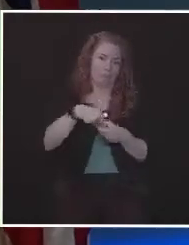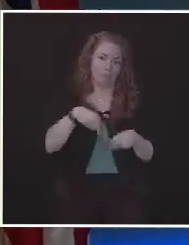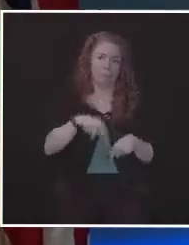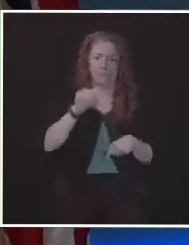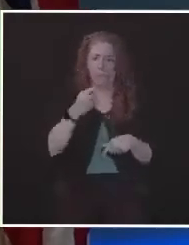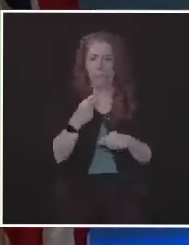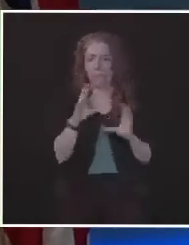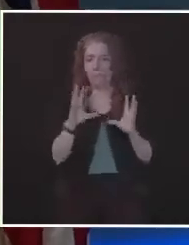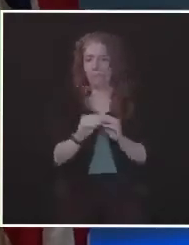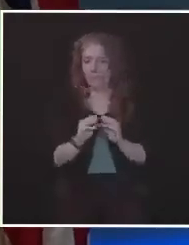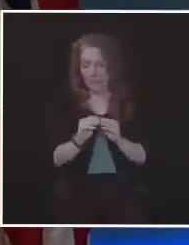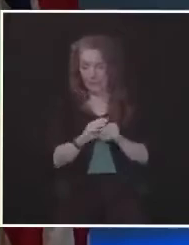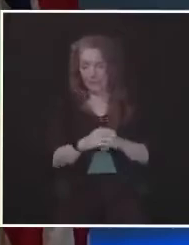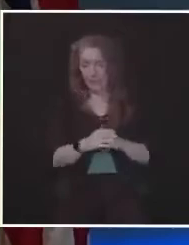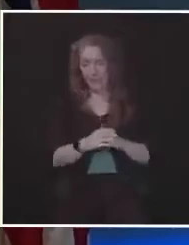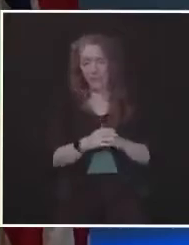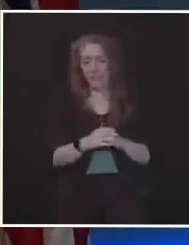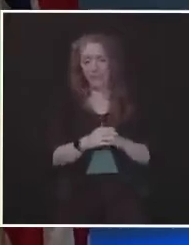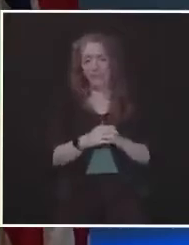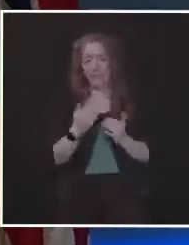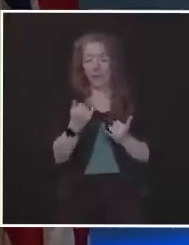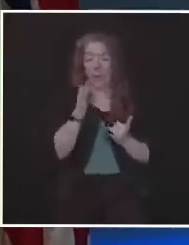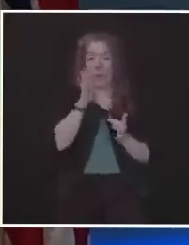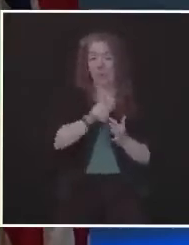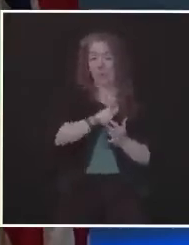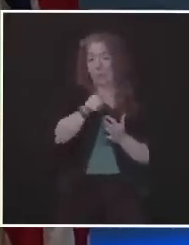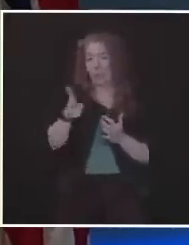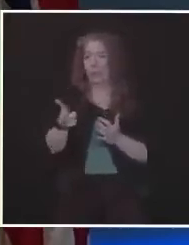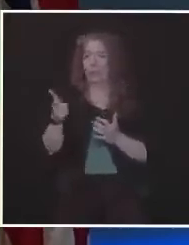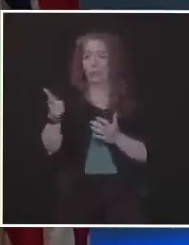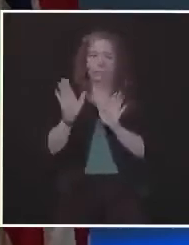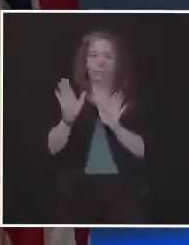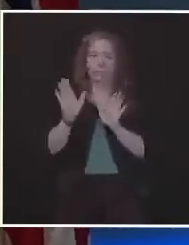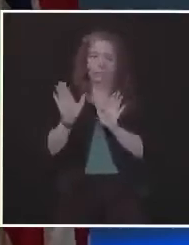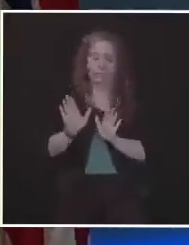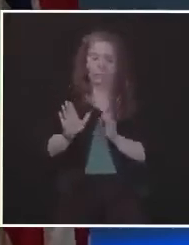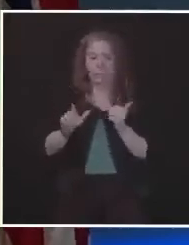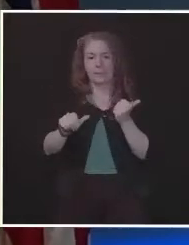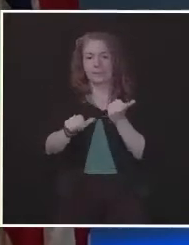over to a great Deputy Administrator,